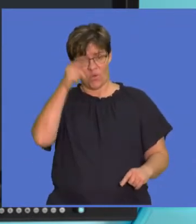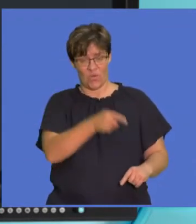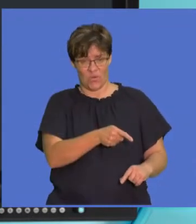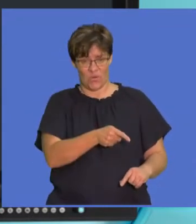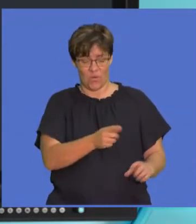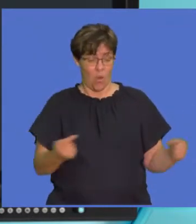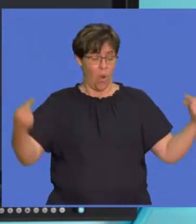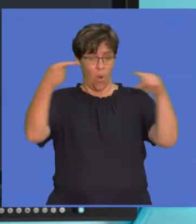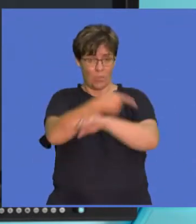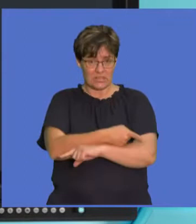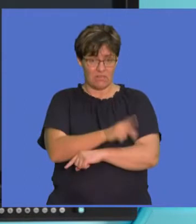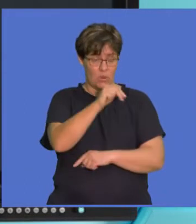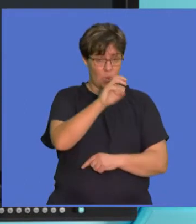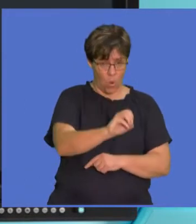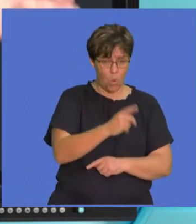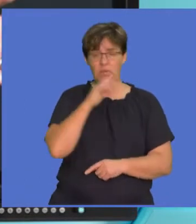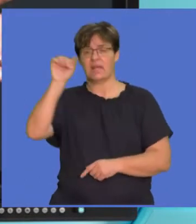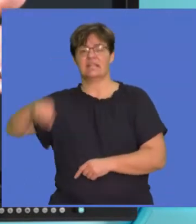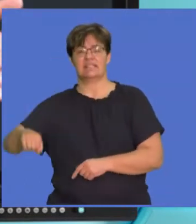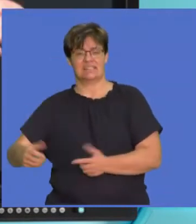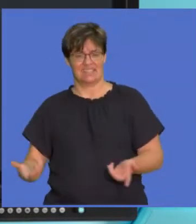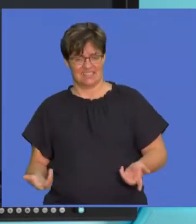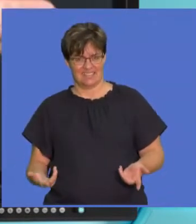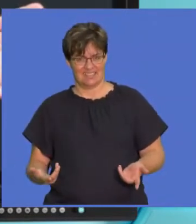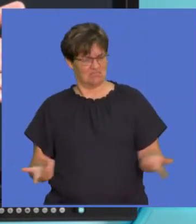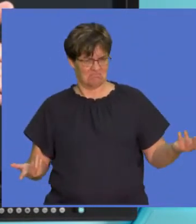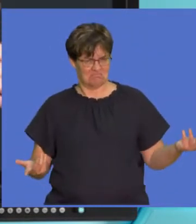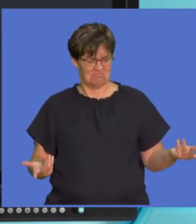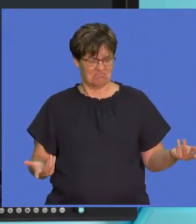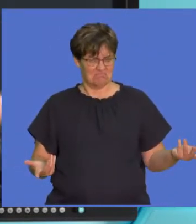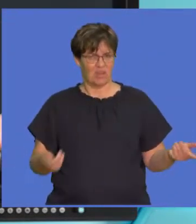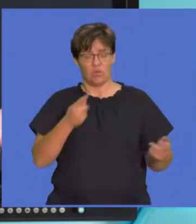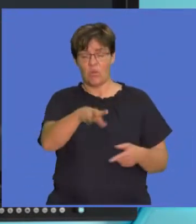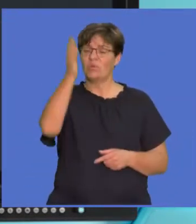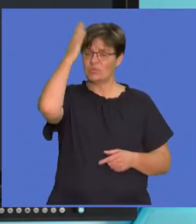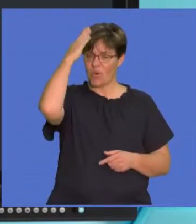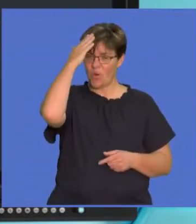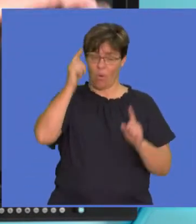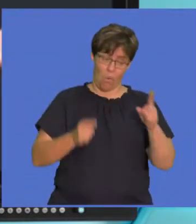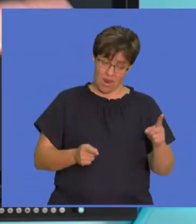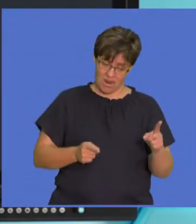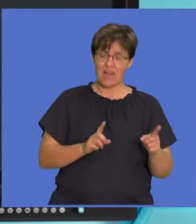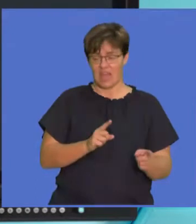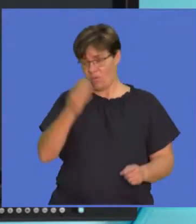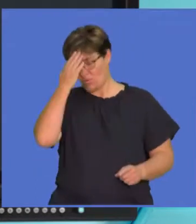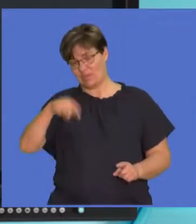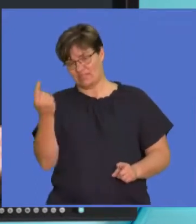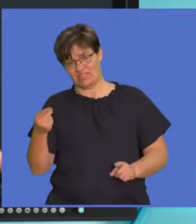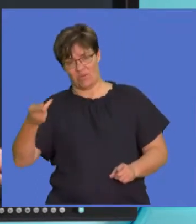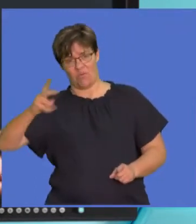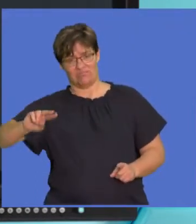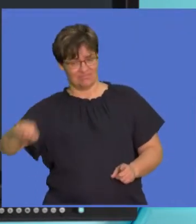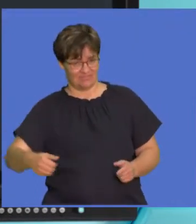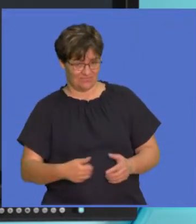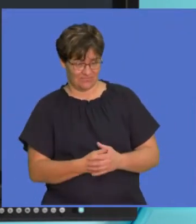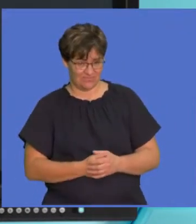know what the opposite of no is, it will definitely be yes. There's nothing else. So you must just know one word between the